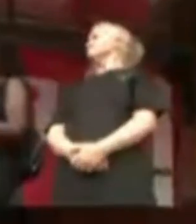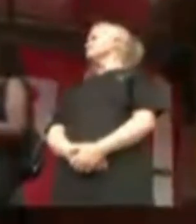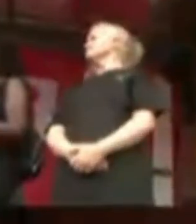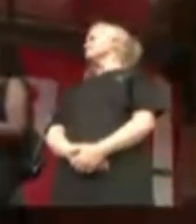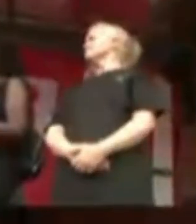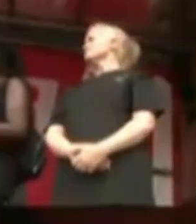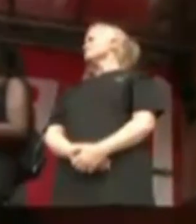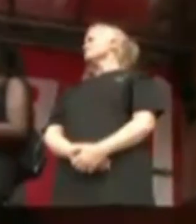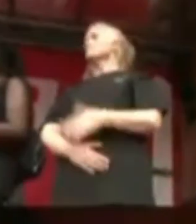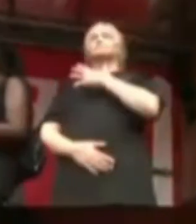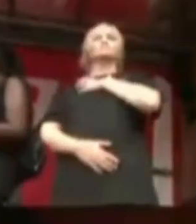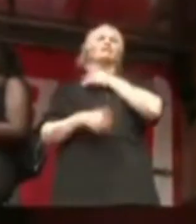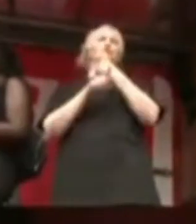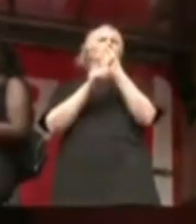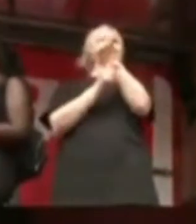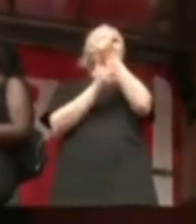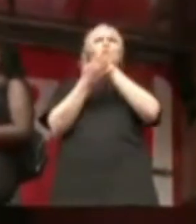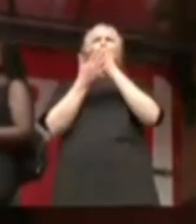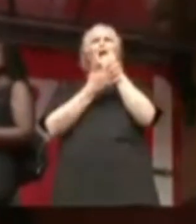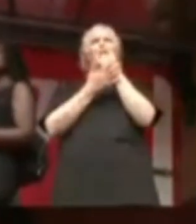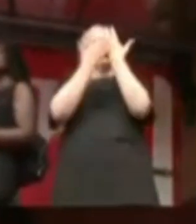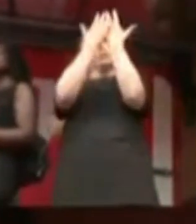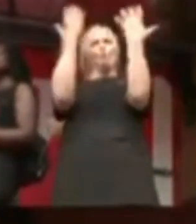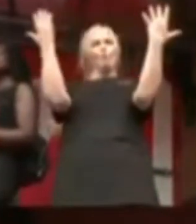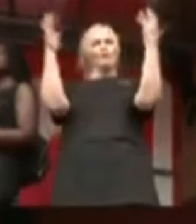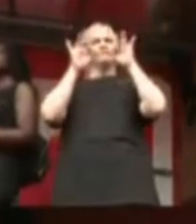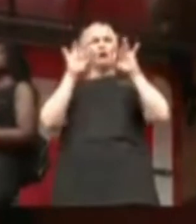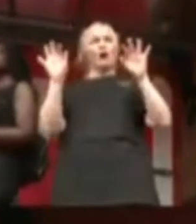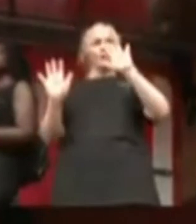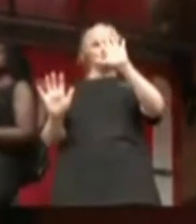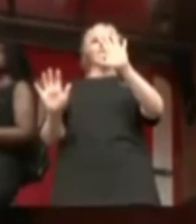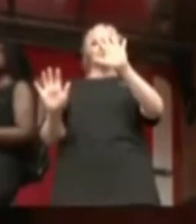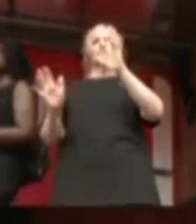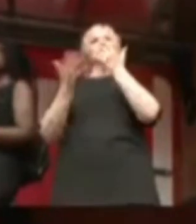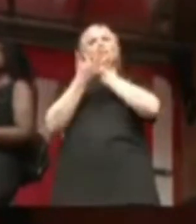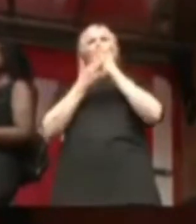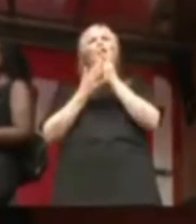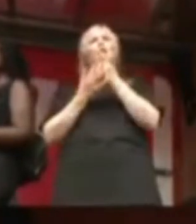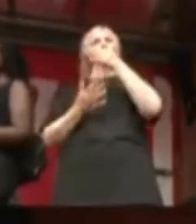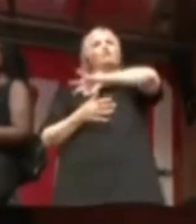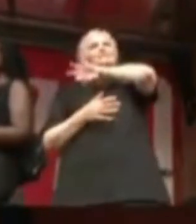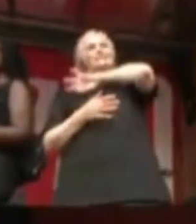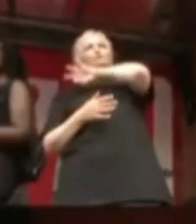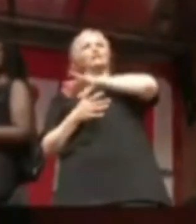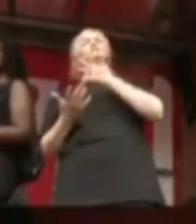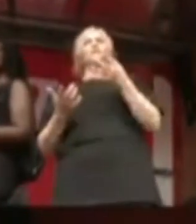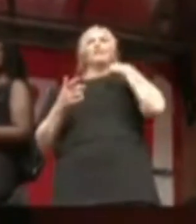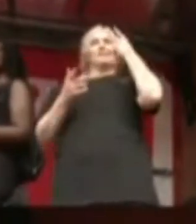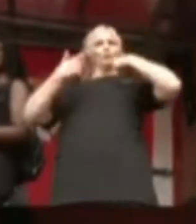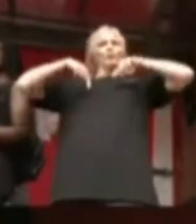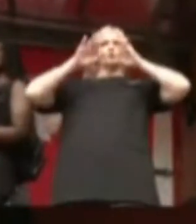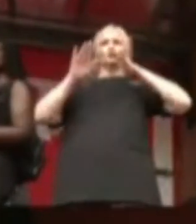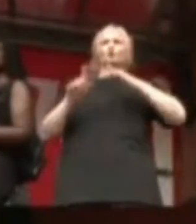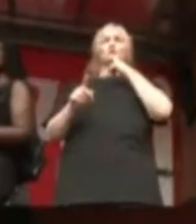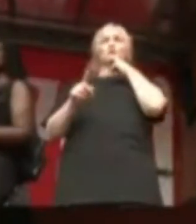I just want to talk a little bit, friends, about the wall of silence that's going on, about profiteering. And I think we need to call it